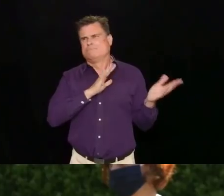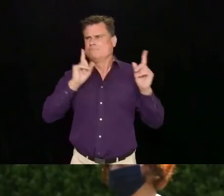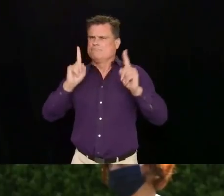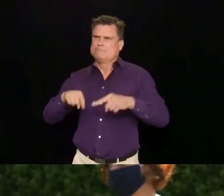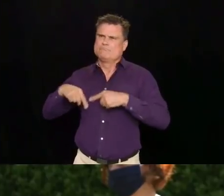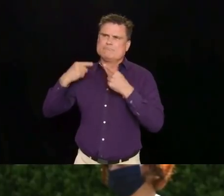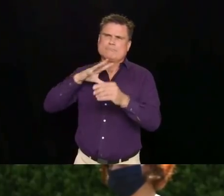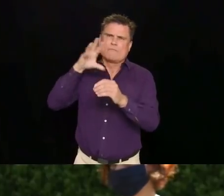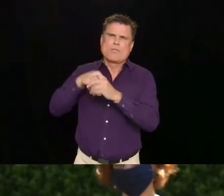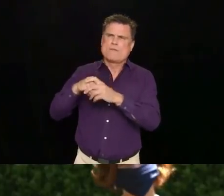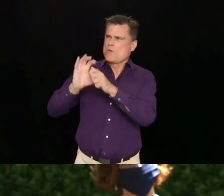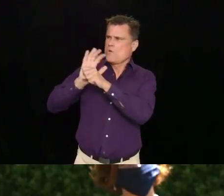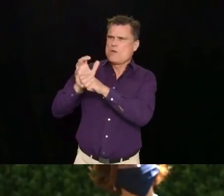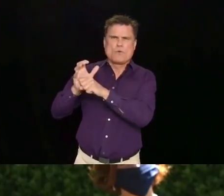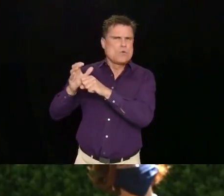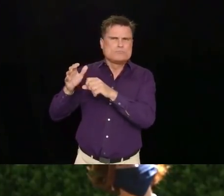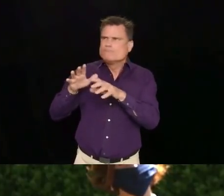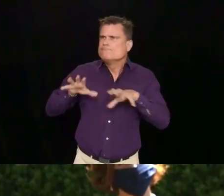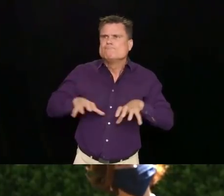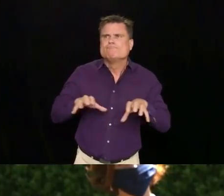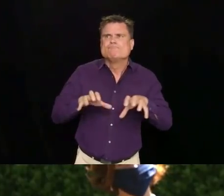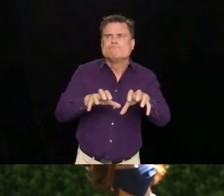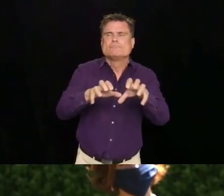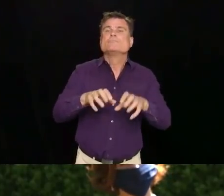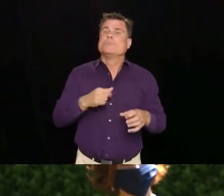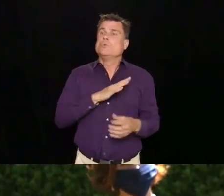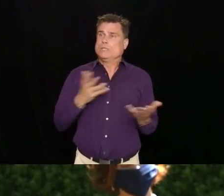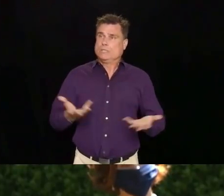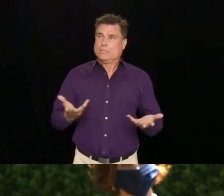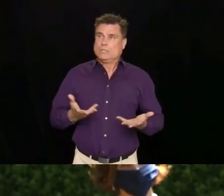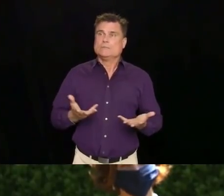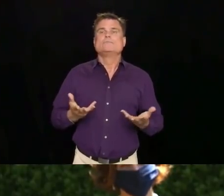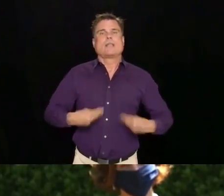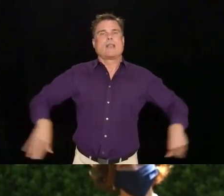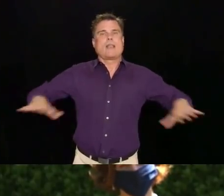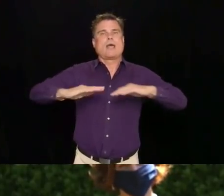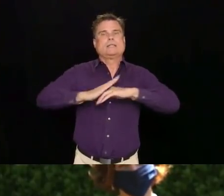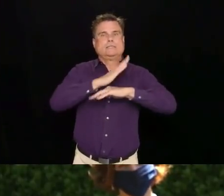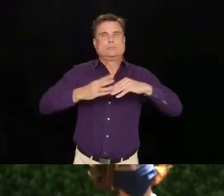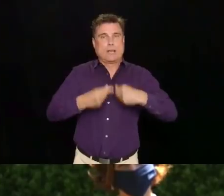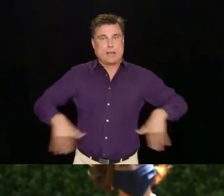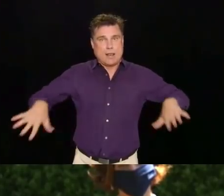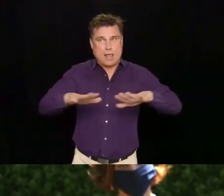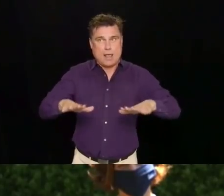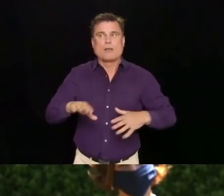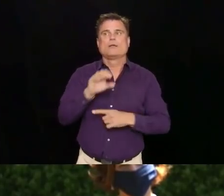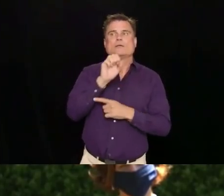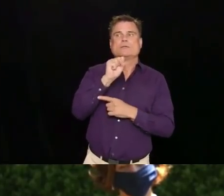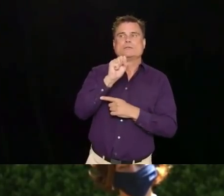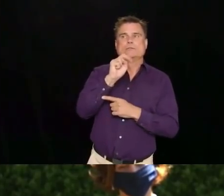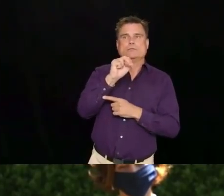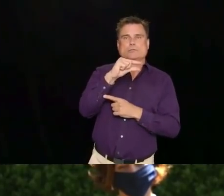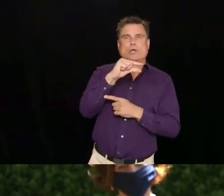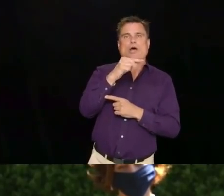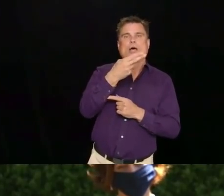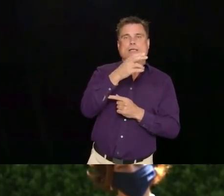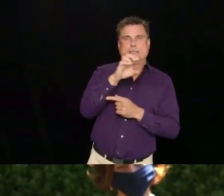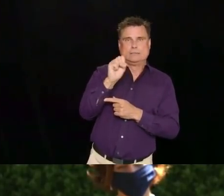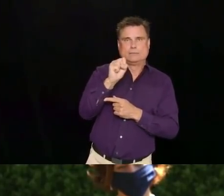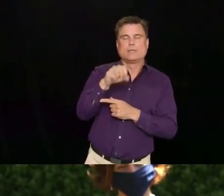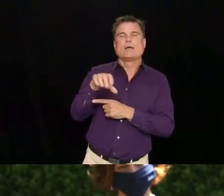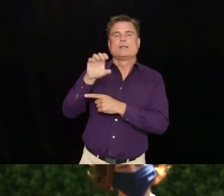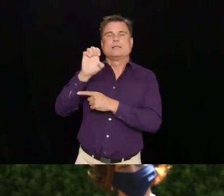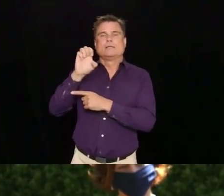pandemic. We're honoured to be here on the territories of the Lekwungen-speaking people of the Squamult and the Songhees First